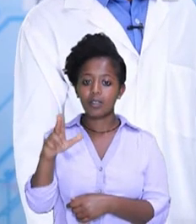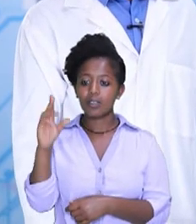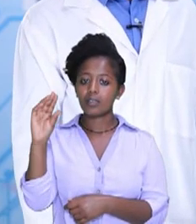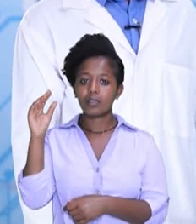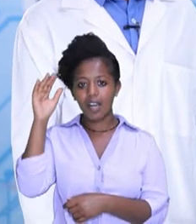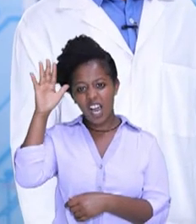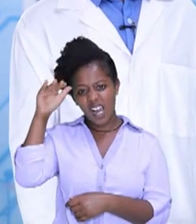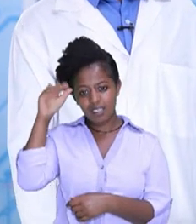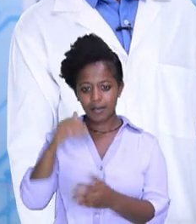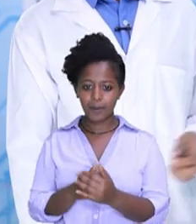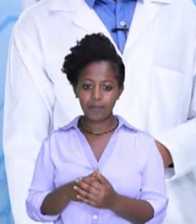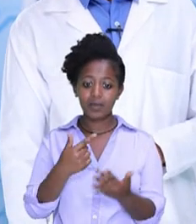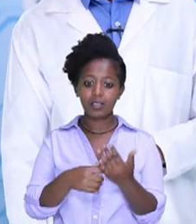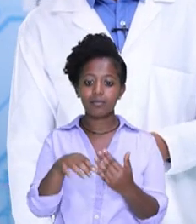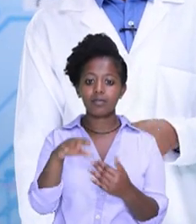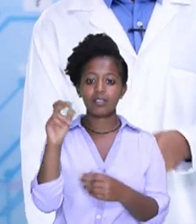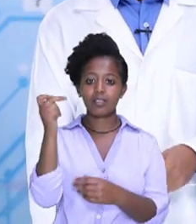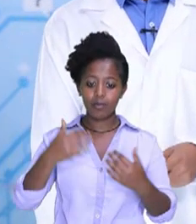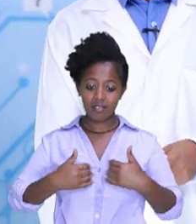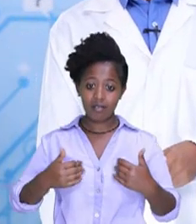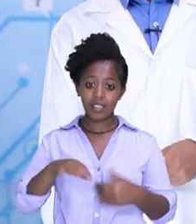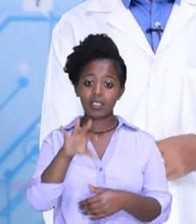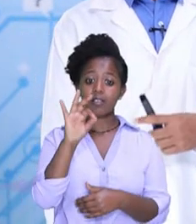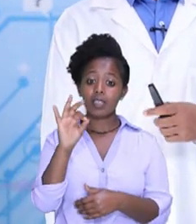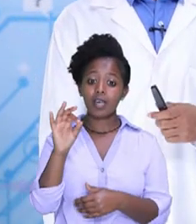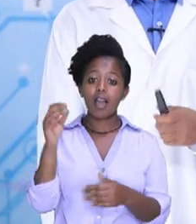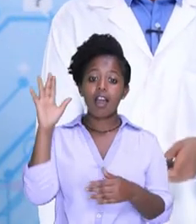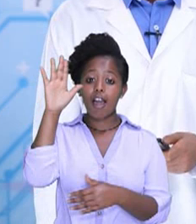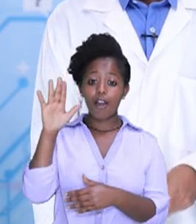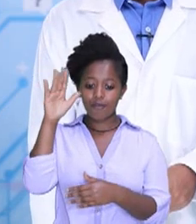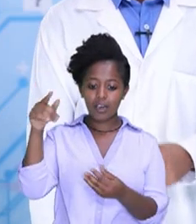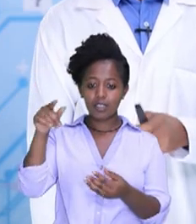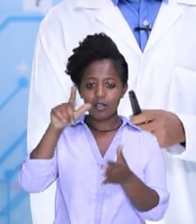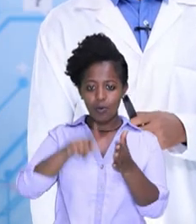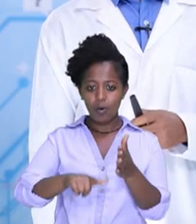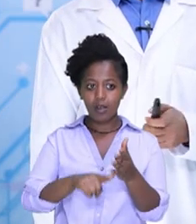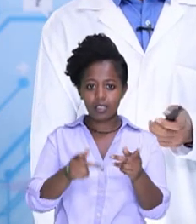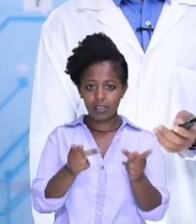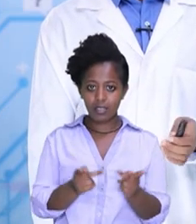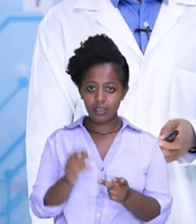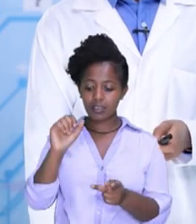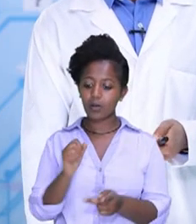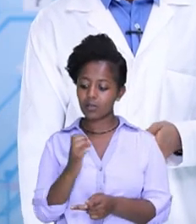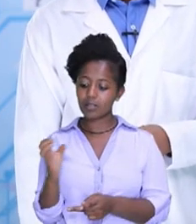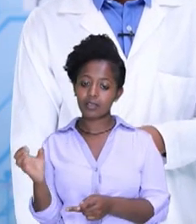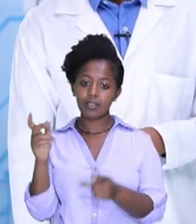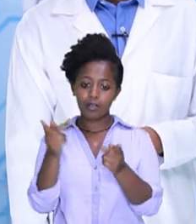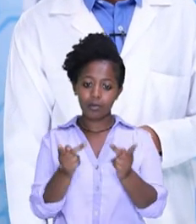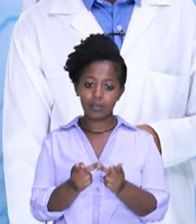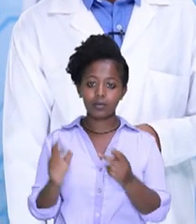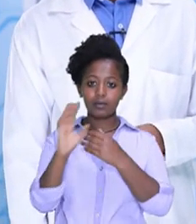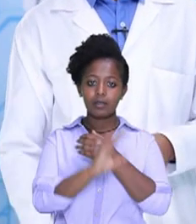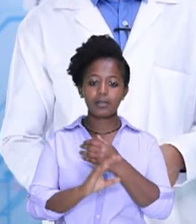This animal is found in the Afar lowland and in the southeastern lowlands of the